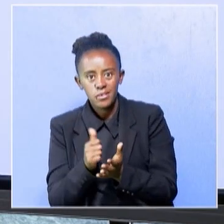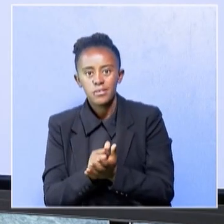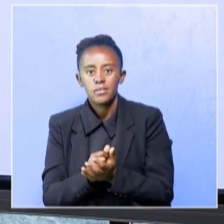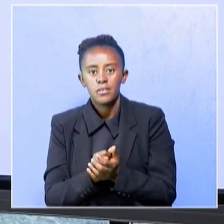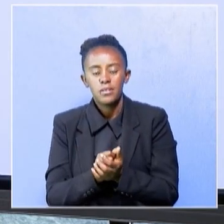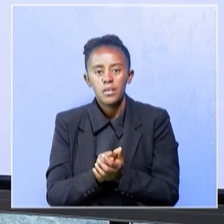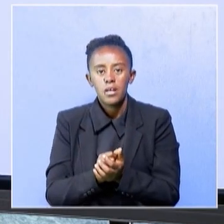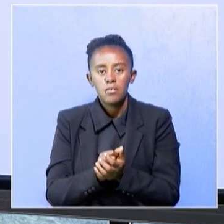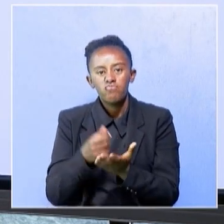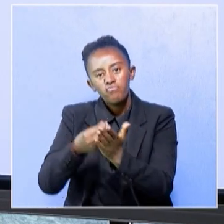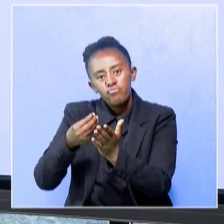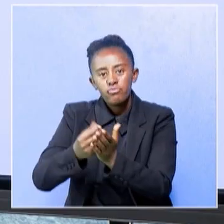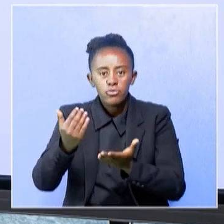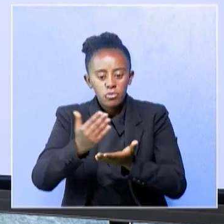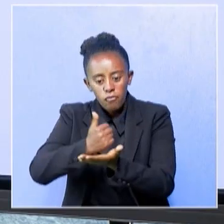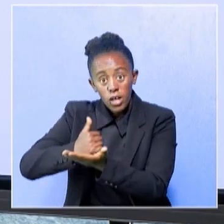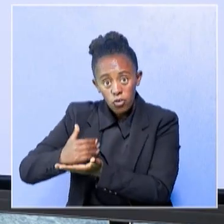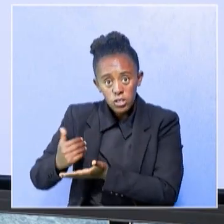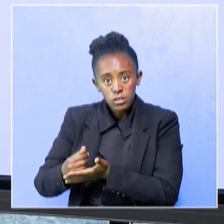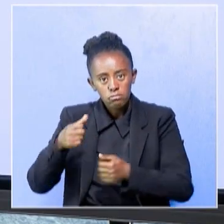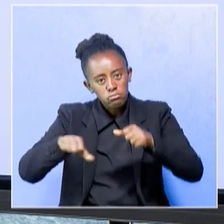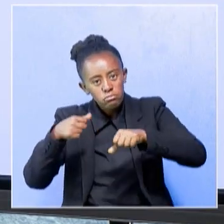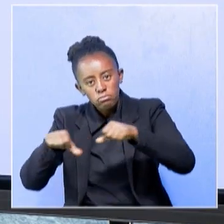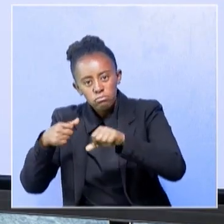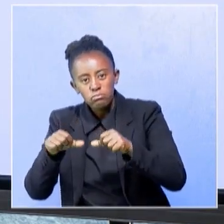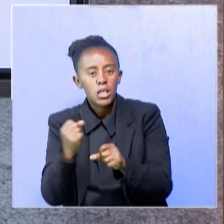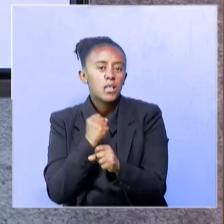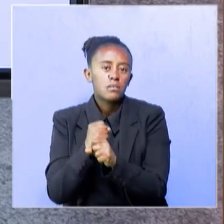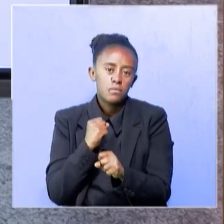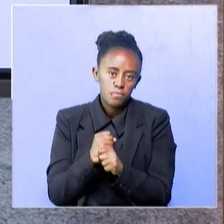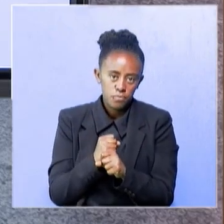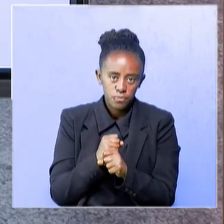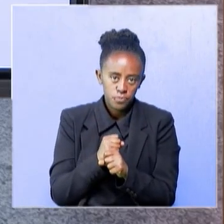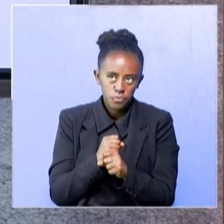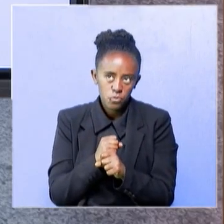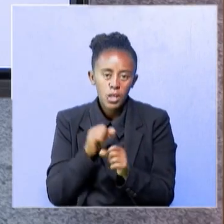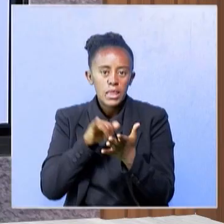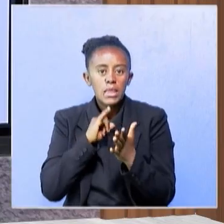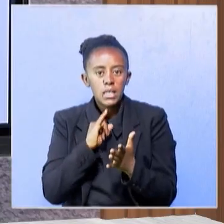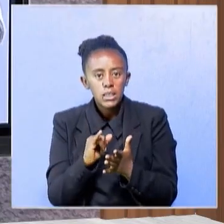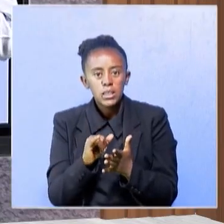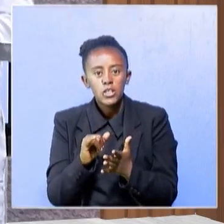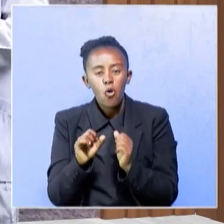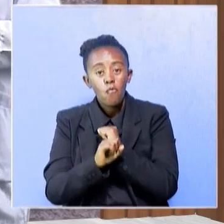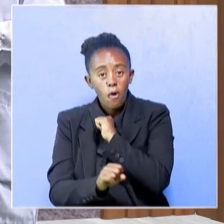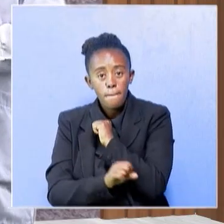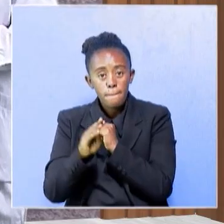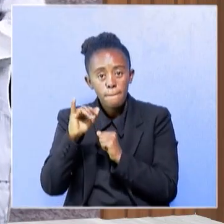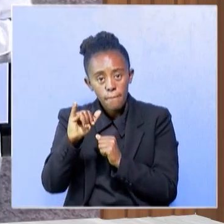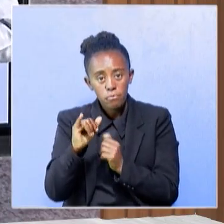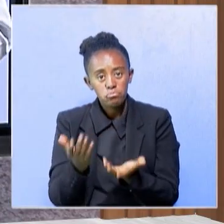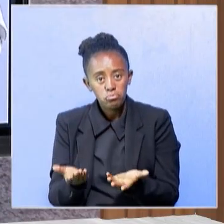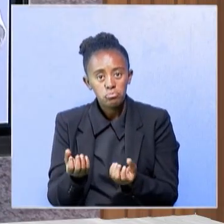Fundraising. Fundraising is a kind of activity that is usually formed by